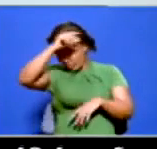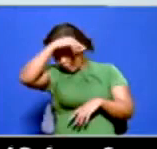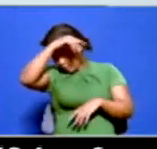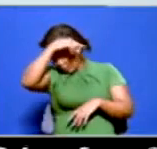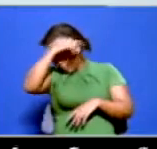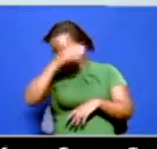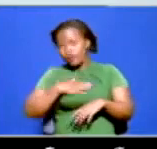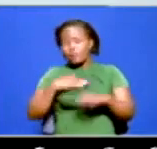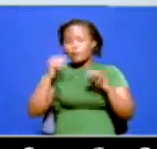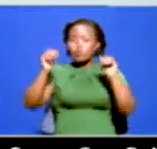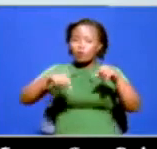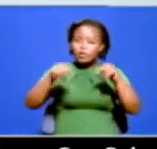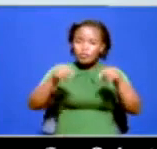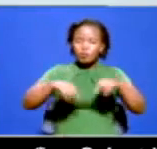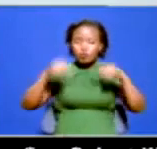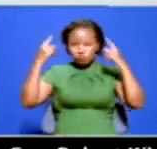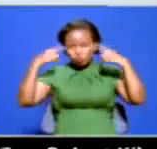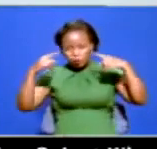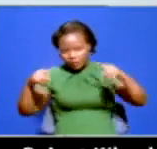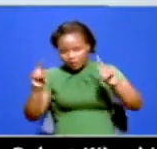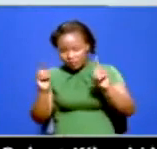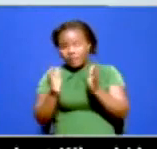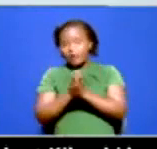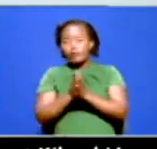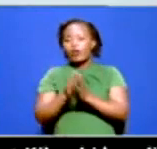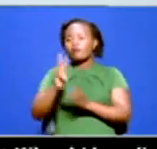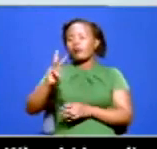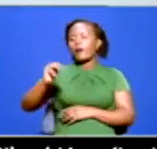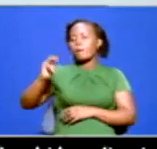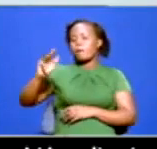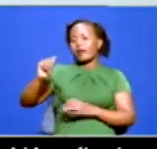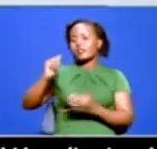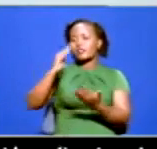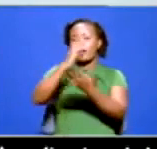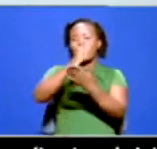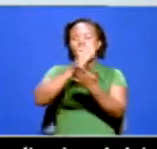propel myself to do a master's program in the